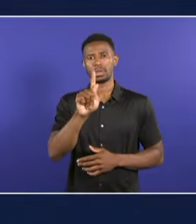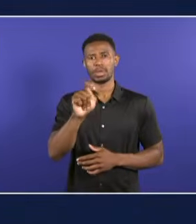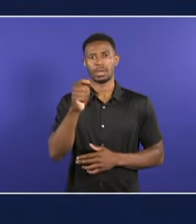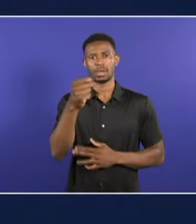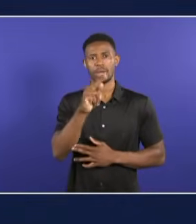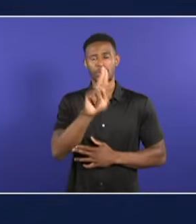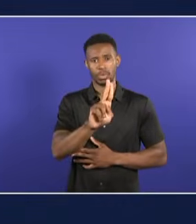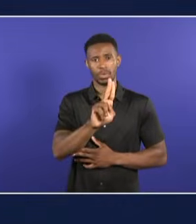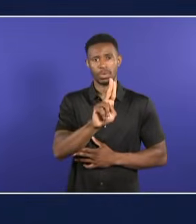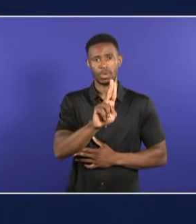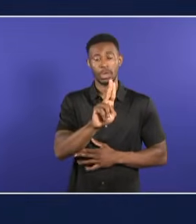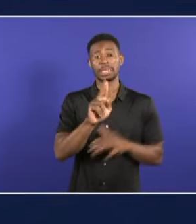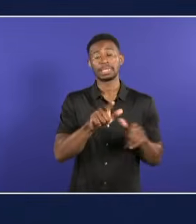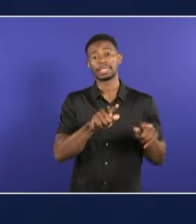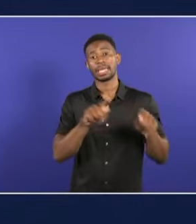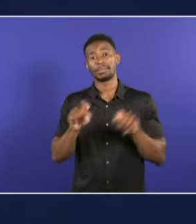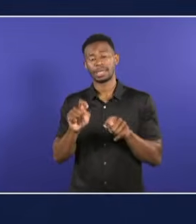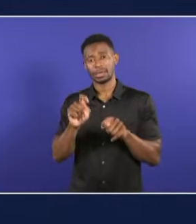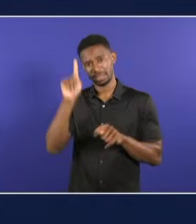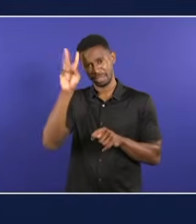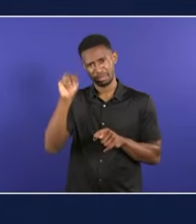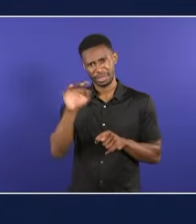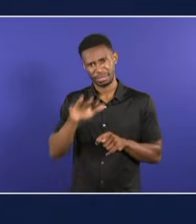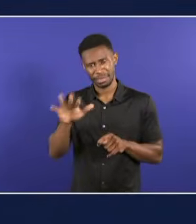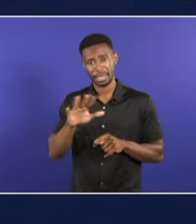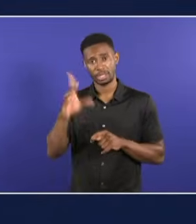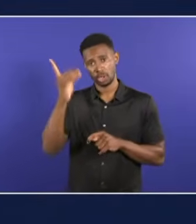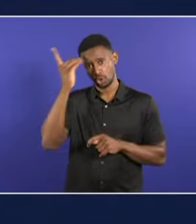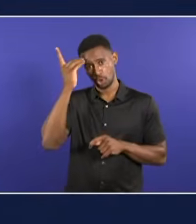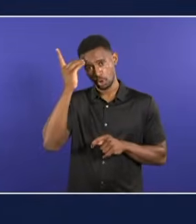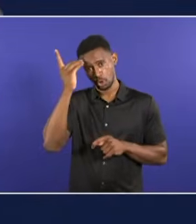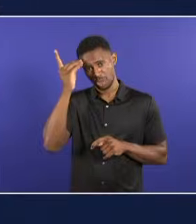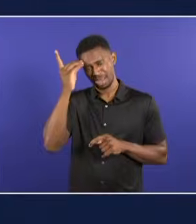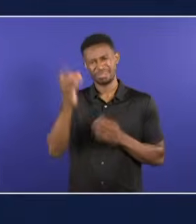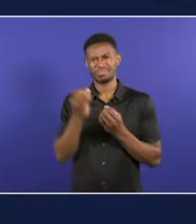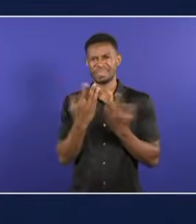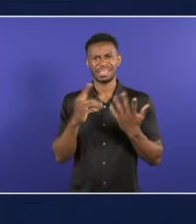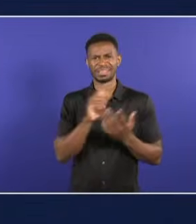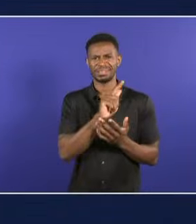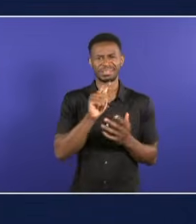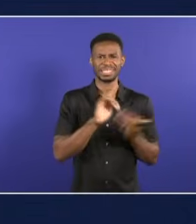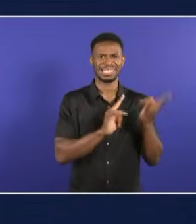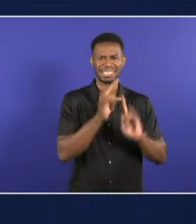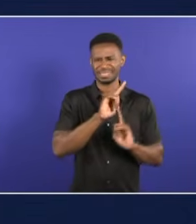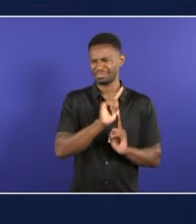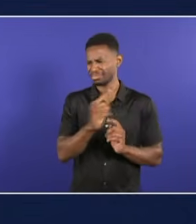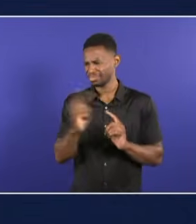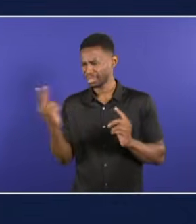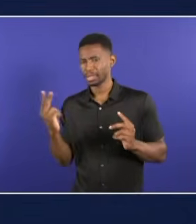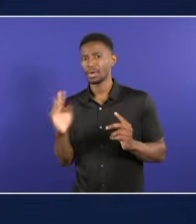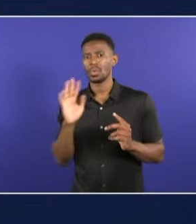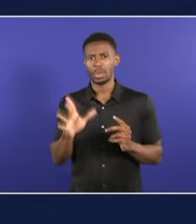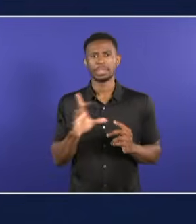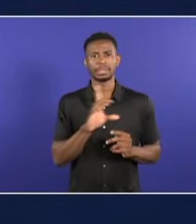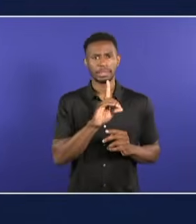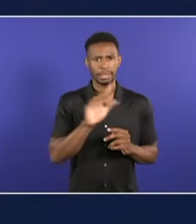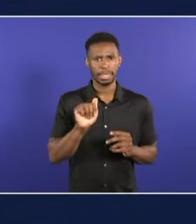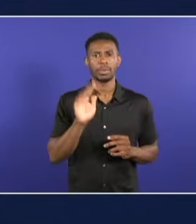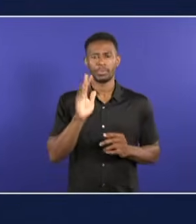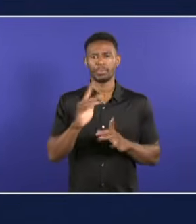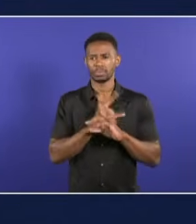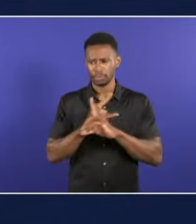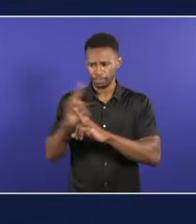And in Cape Town and Nelson Mandela Bay and eThekwini and so many others. And when we